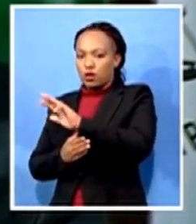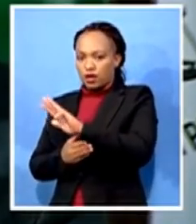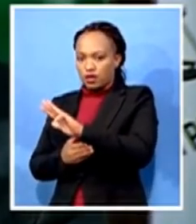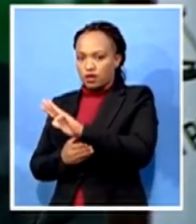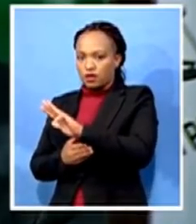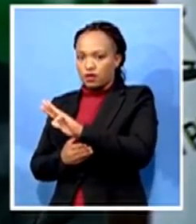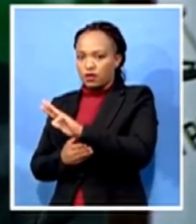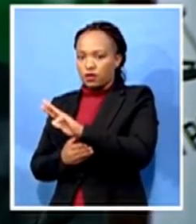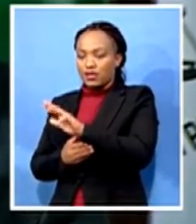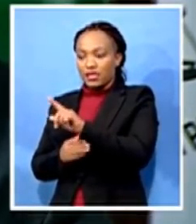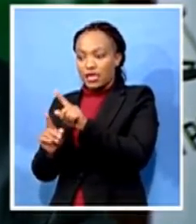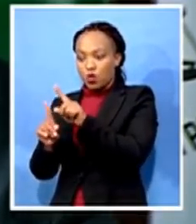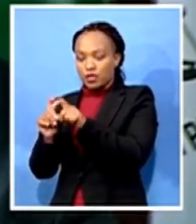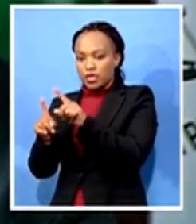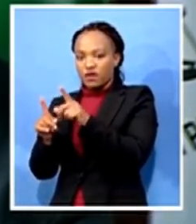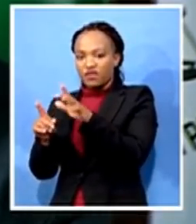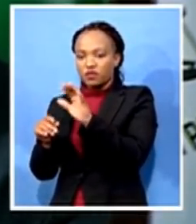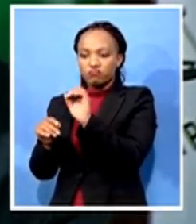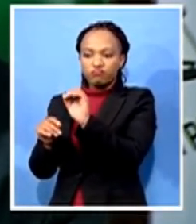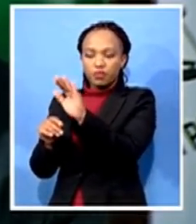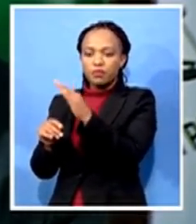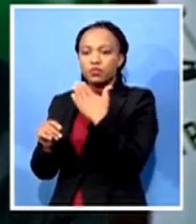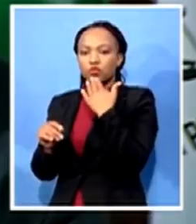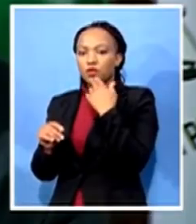Mr. Zwane's attorneys.